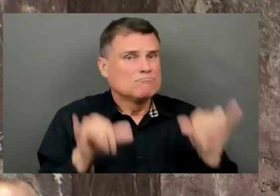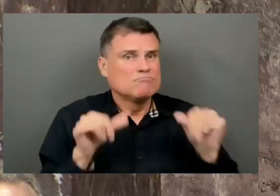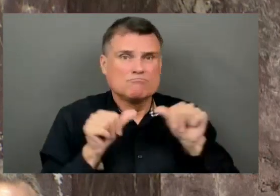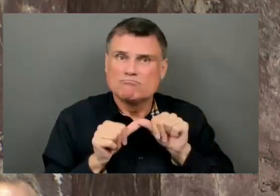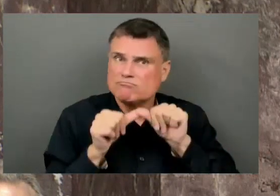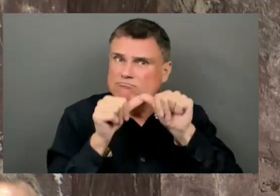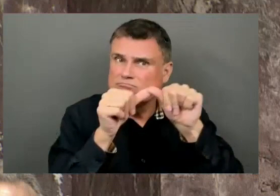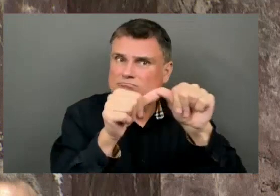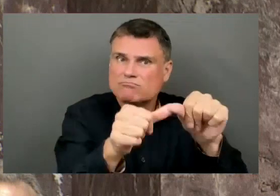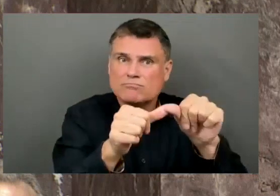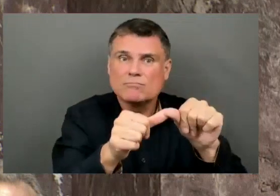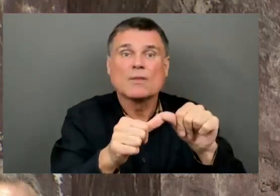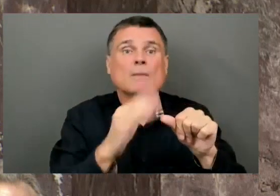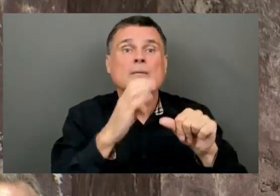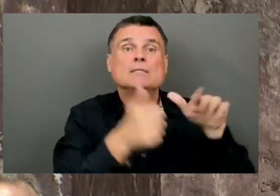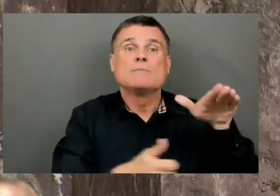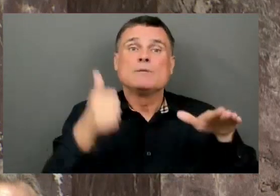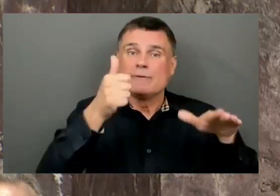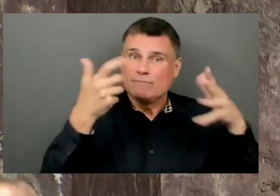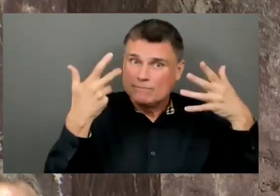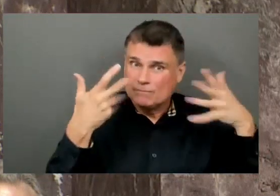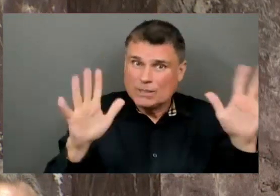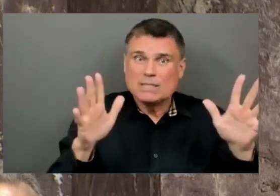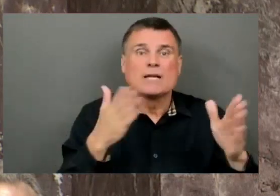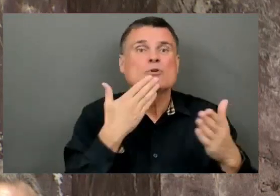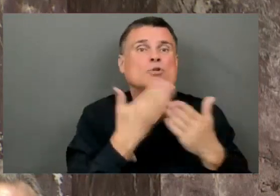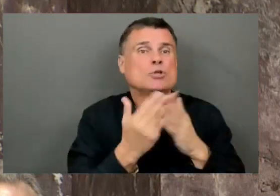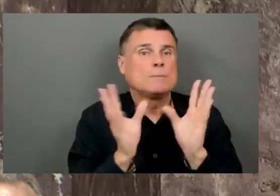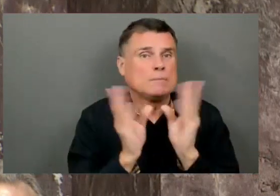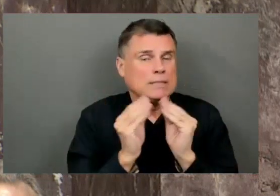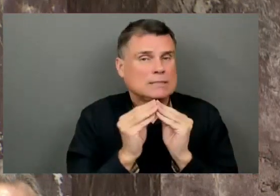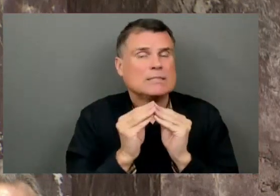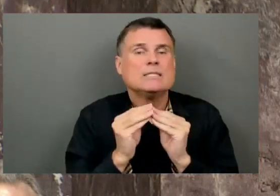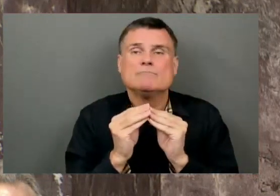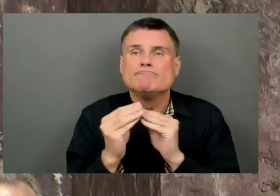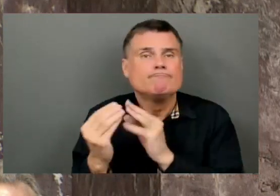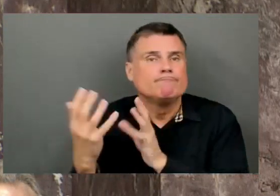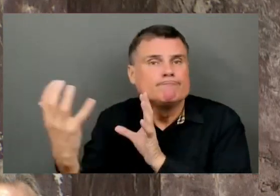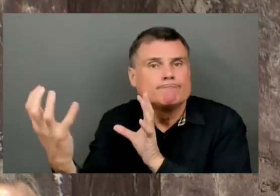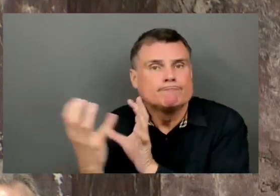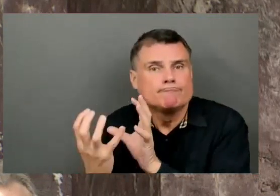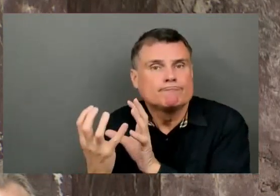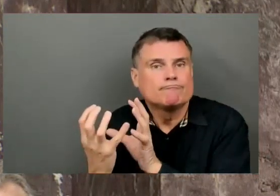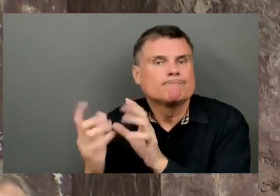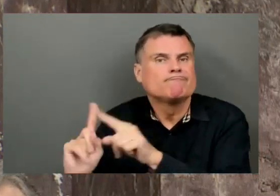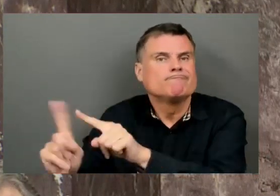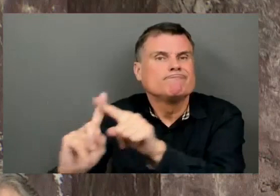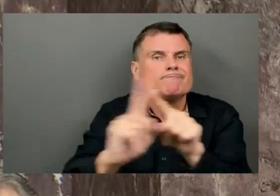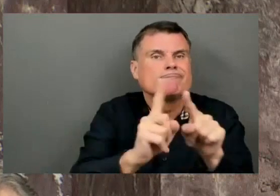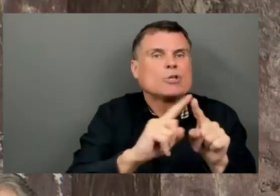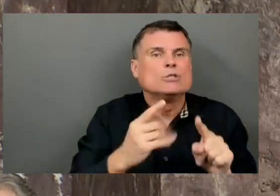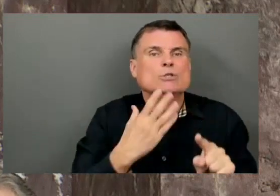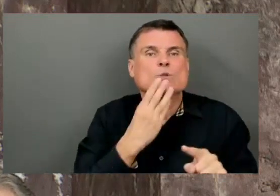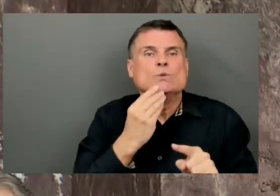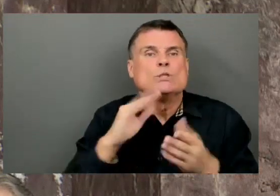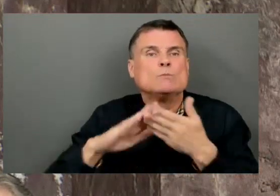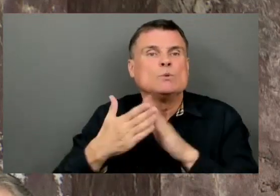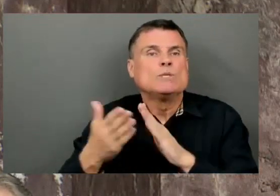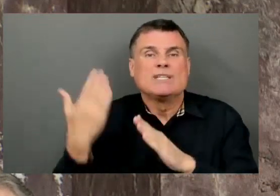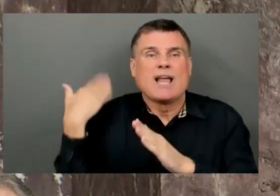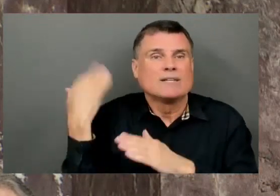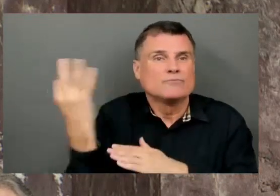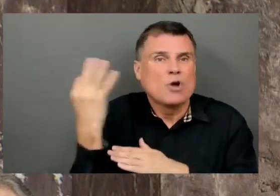have taken considerable steps to address whether it's expanding education around